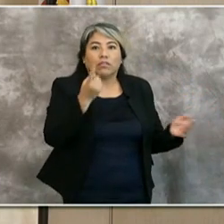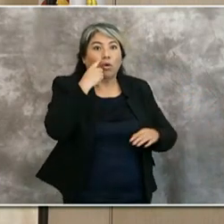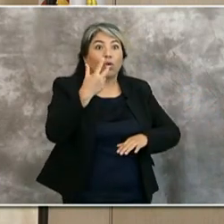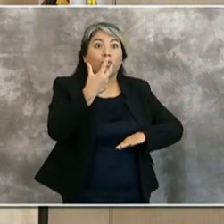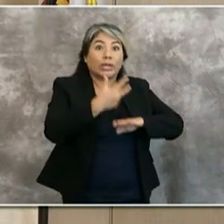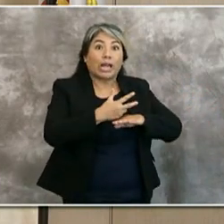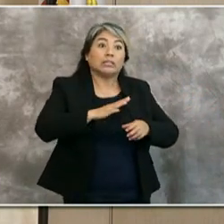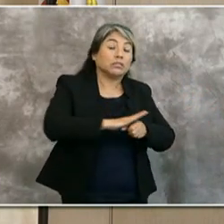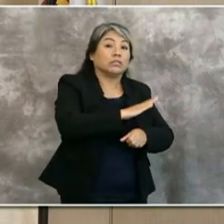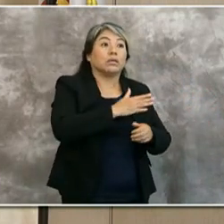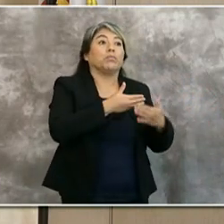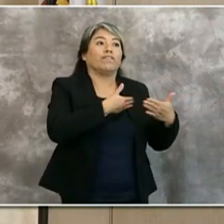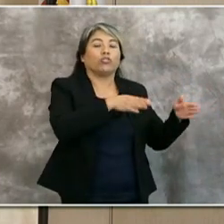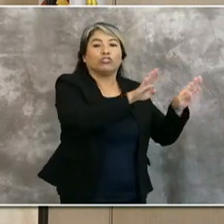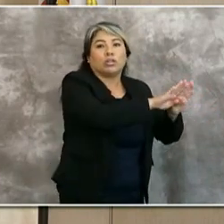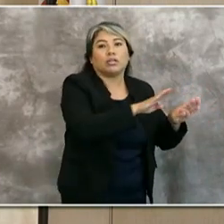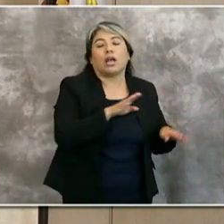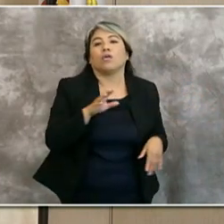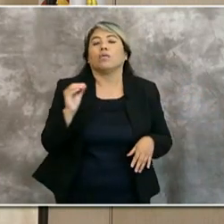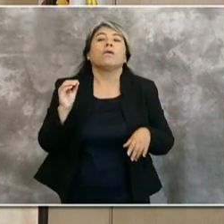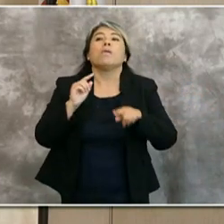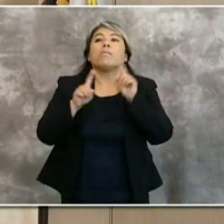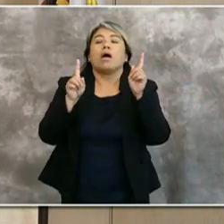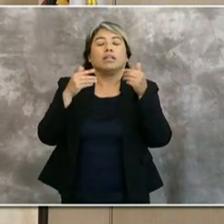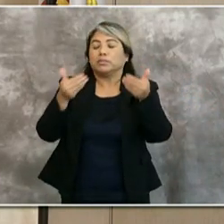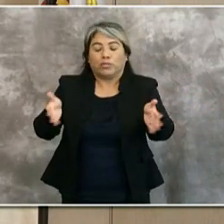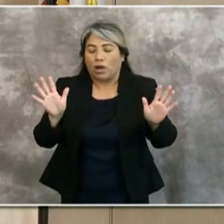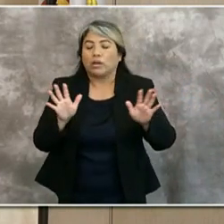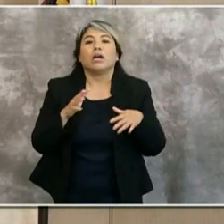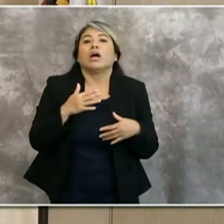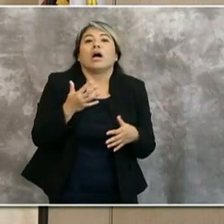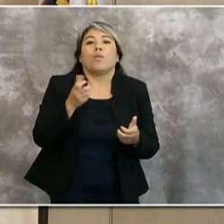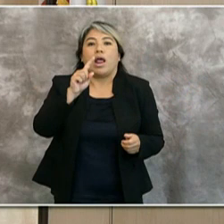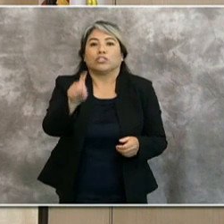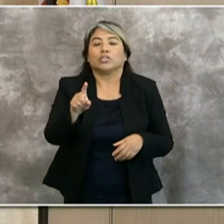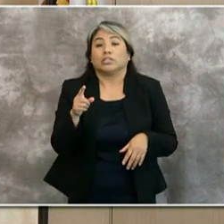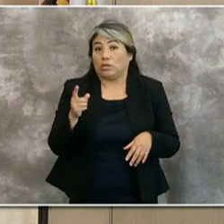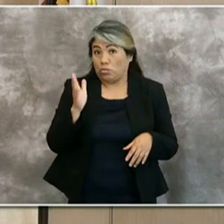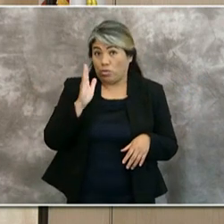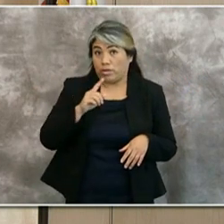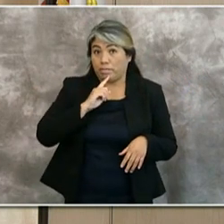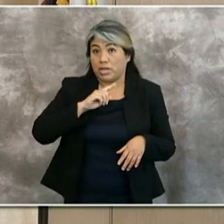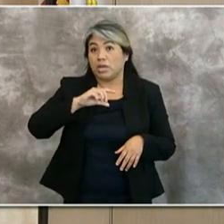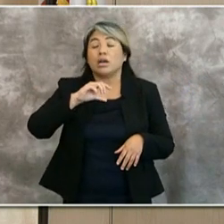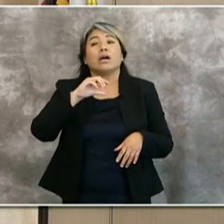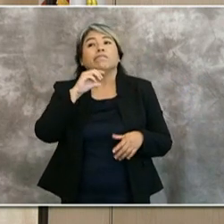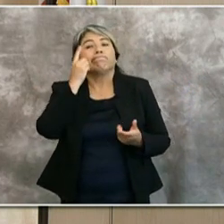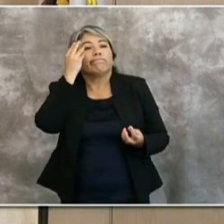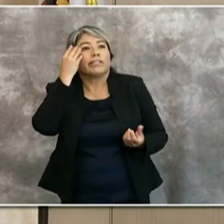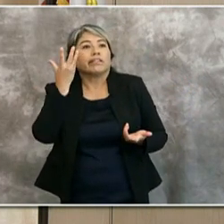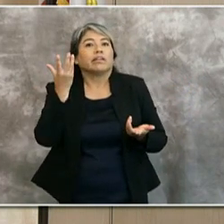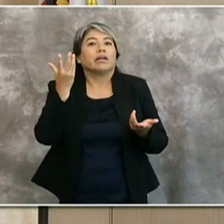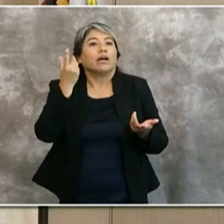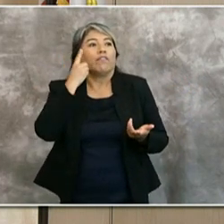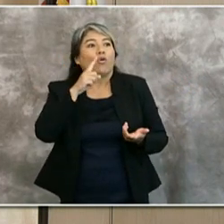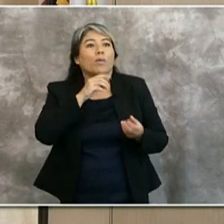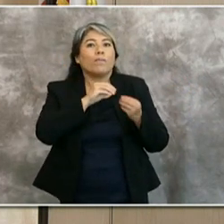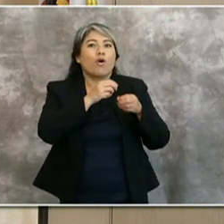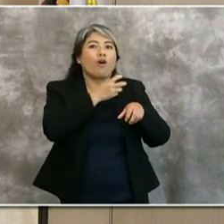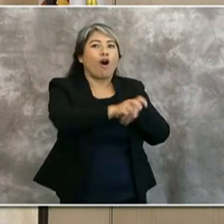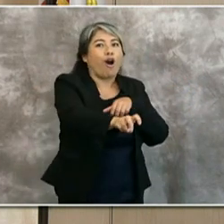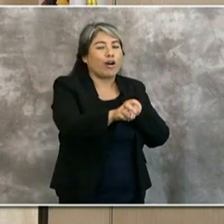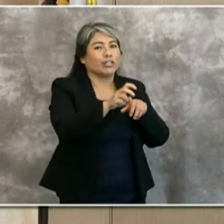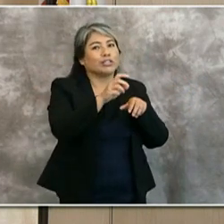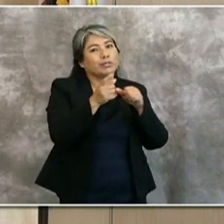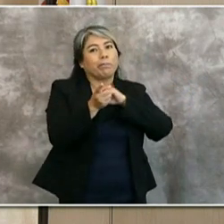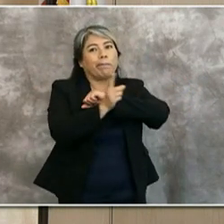3 full days before shutting down. But let's move on. Let me ask you this. Would there be any consideration for harsher